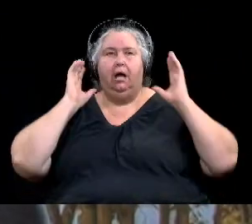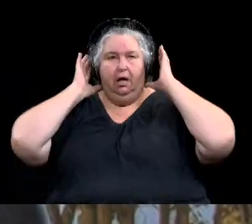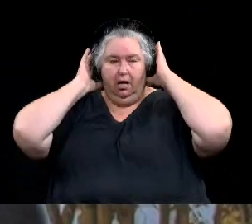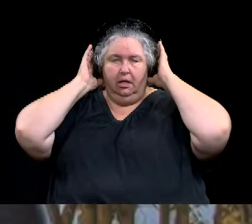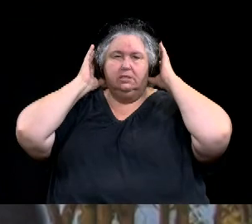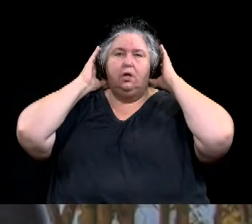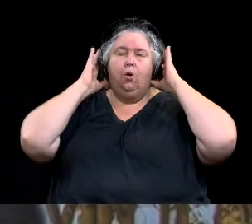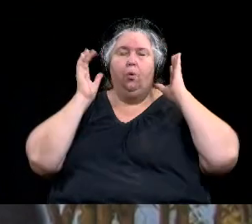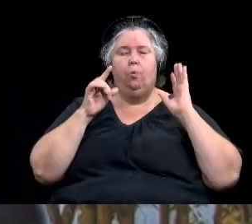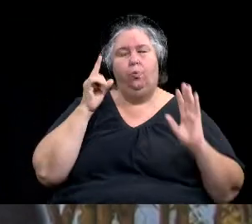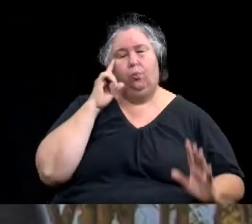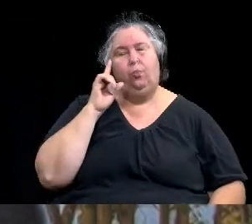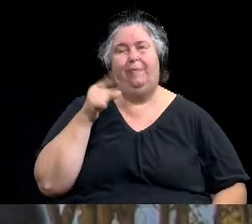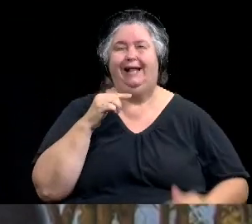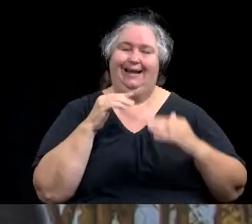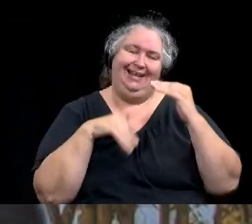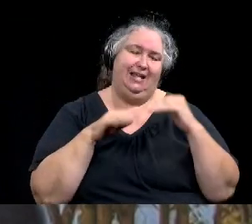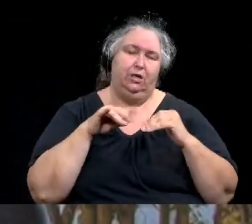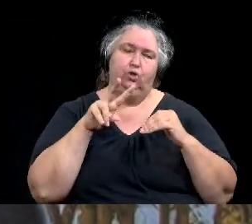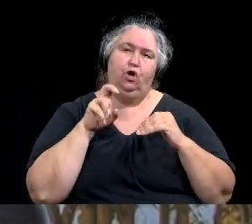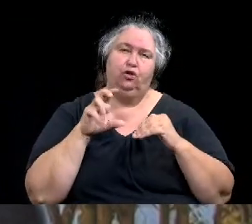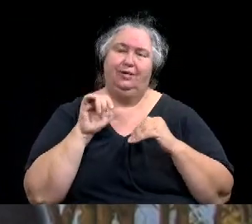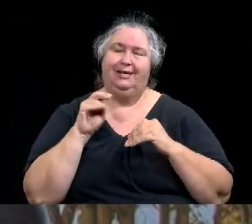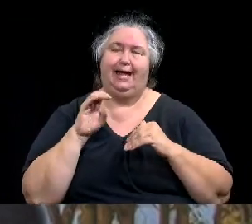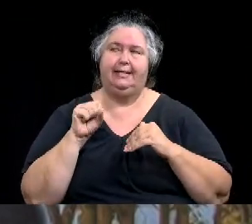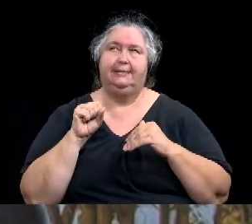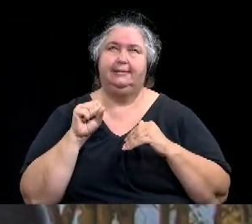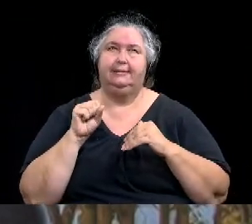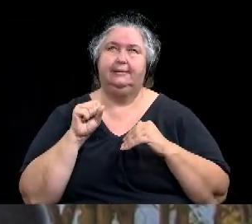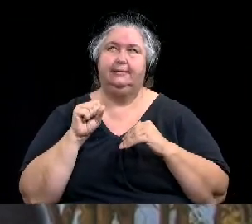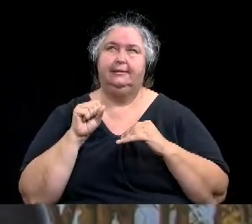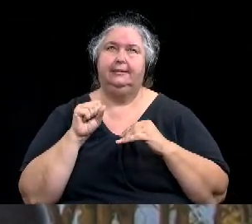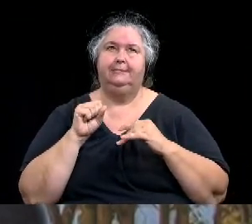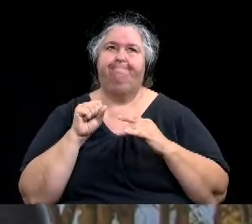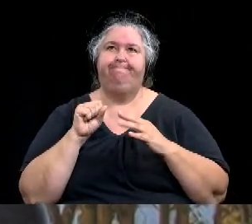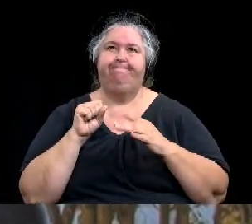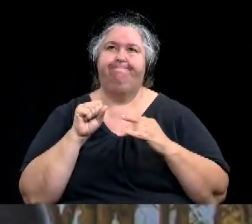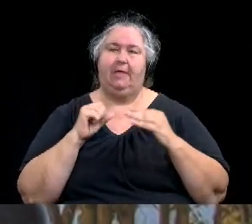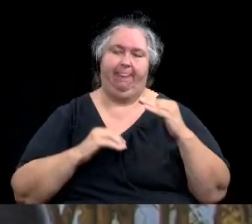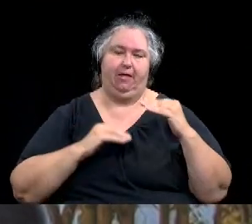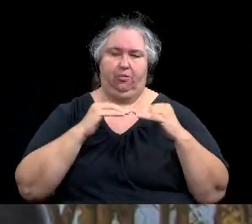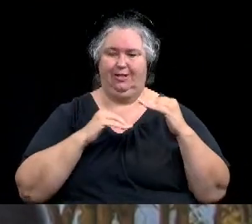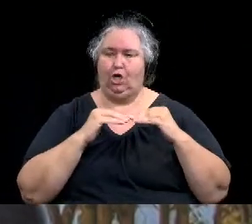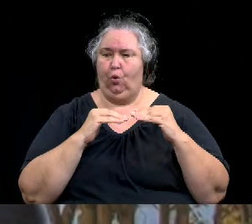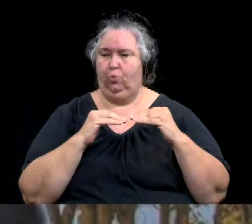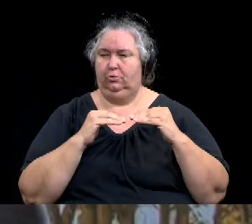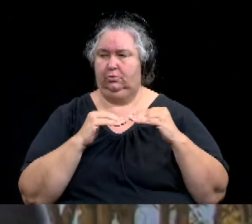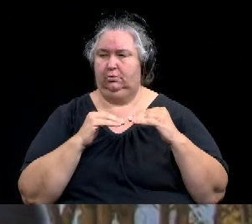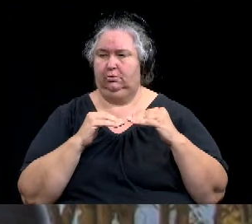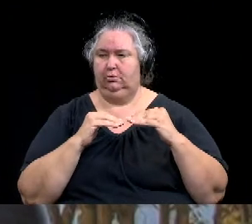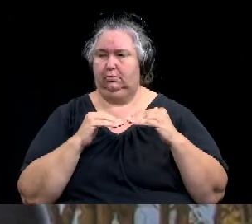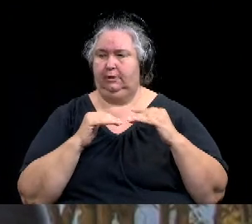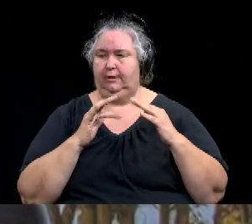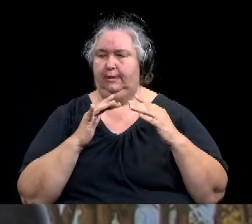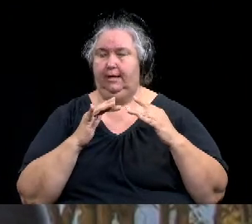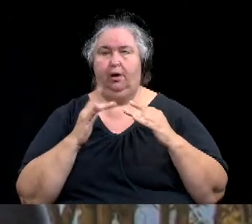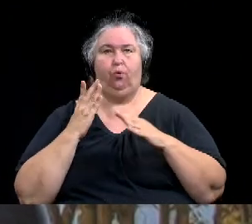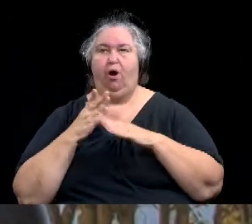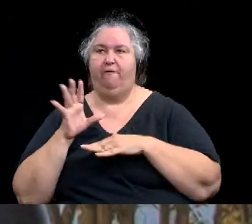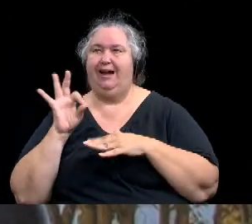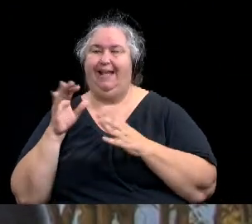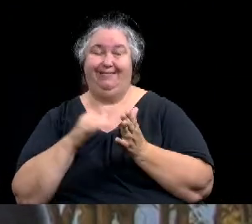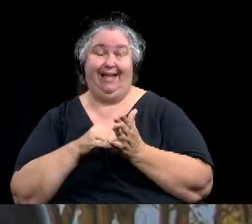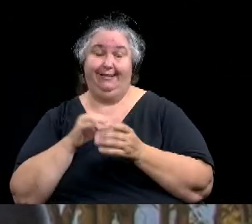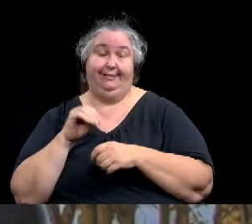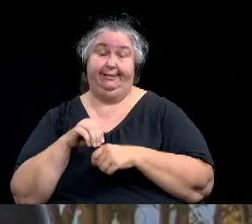about less than 200 cases in a threshold of or a universe of over 9,000 cases in Mclennan